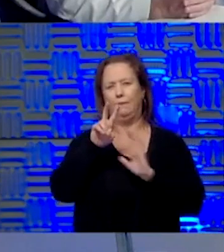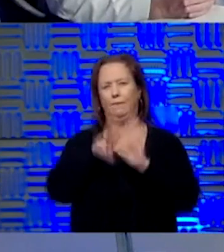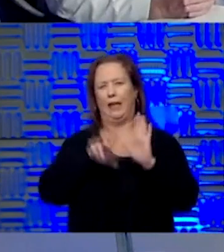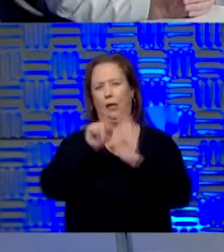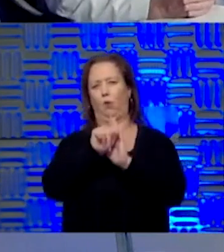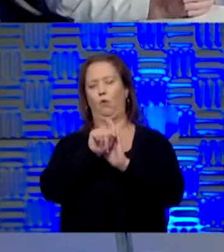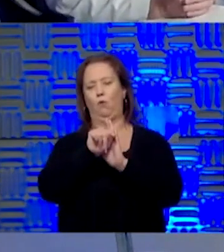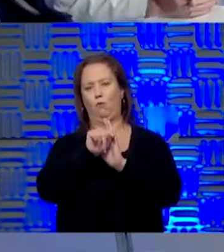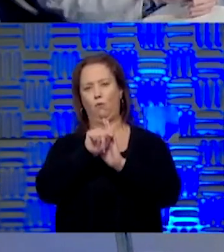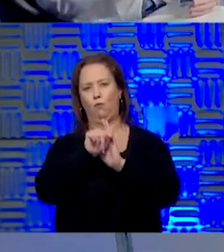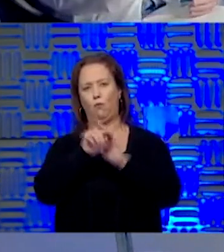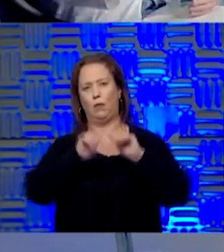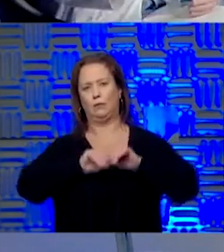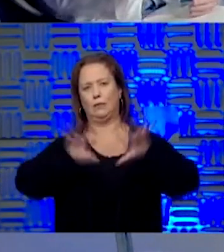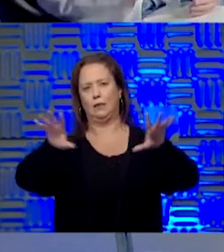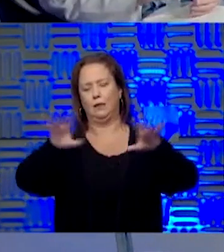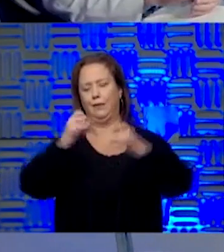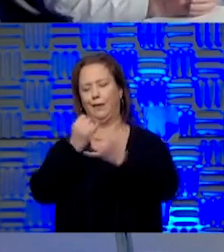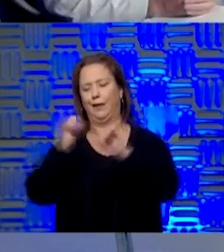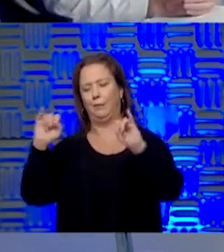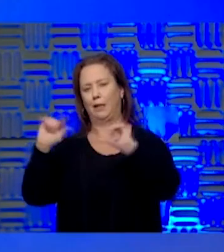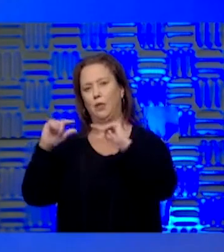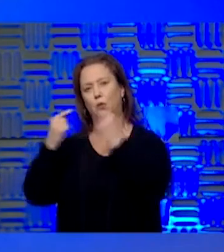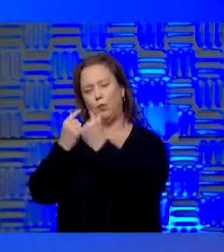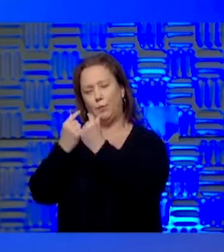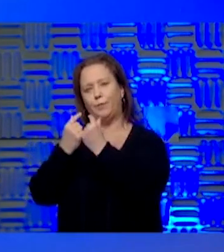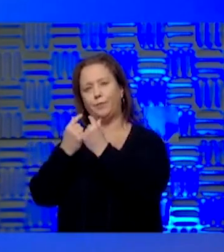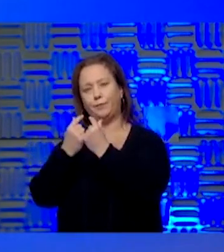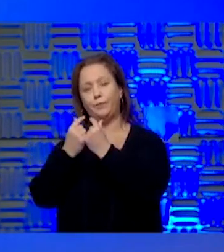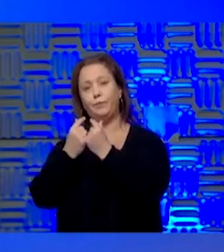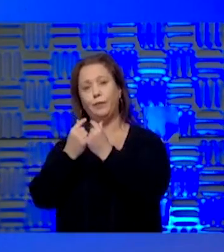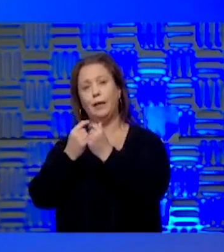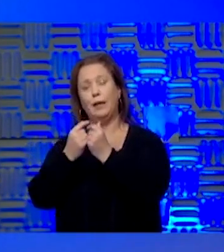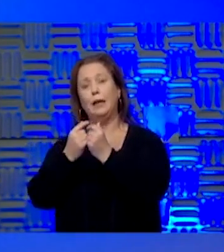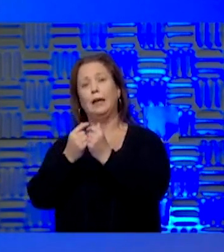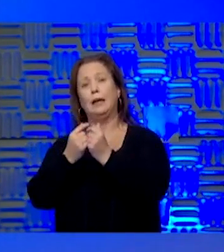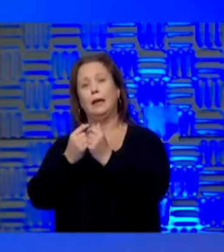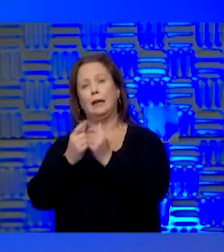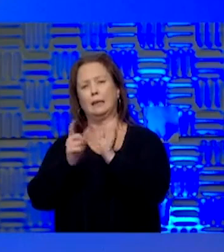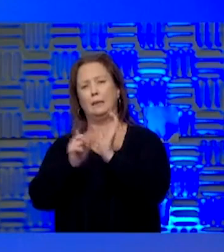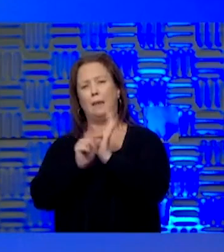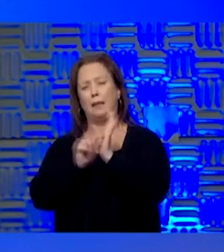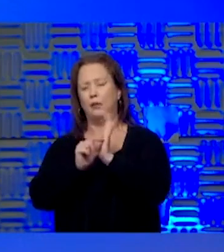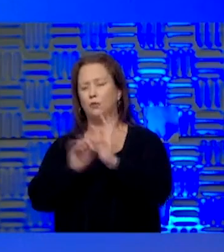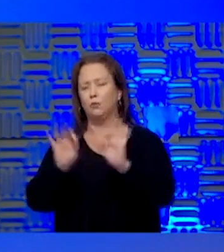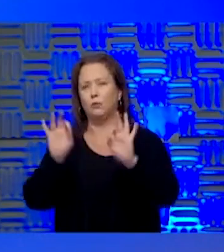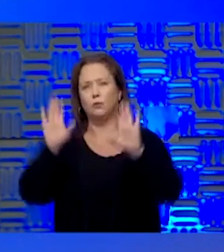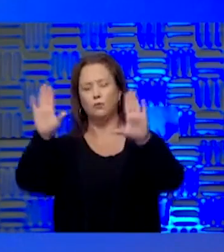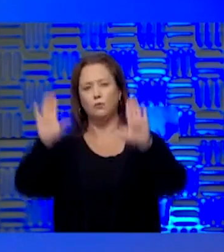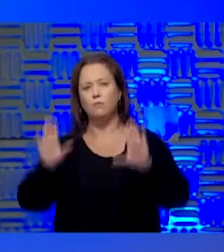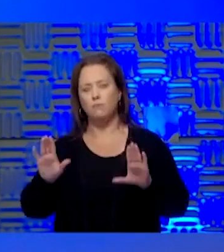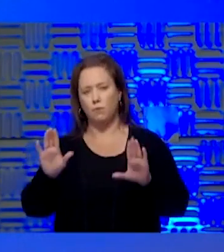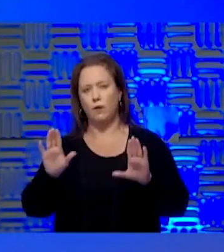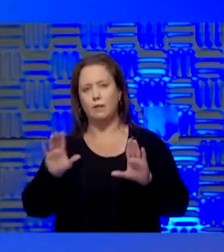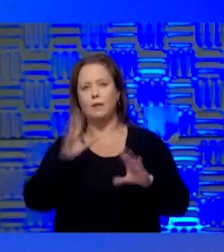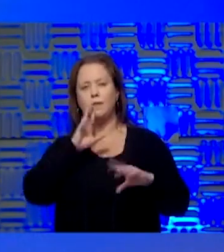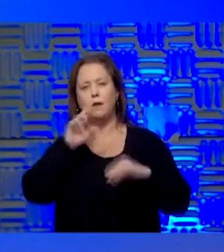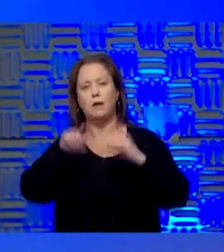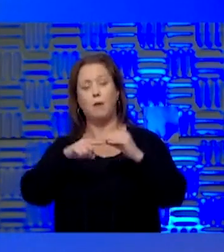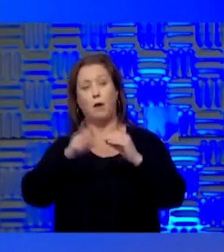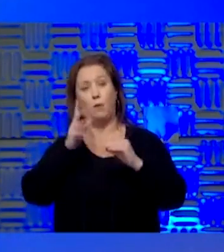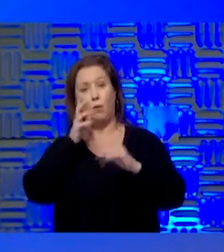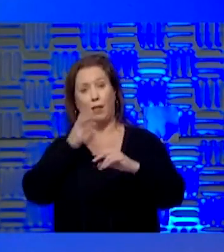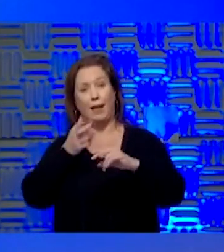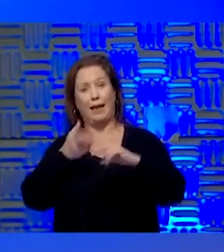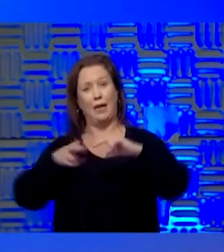put out by an independent group. And the publication was actually very good, but what they talked about was, well, it increases